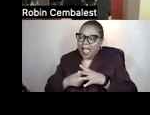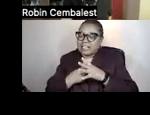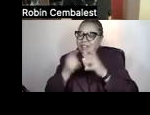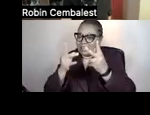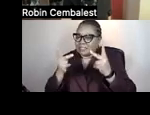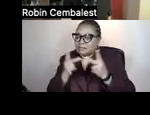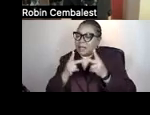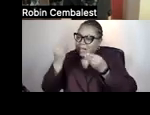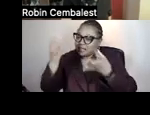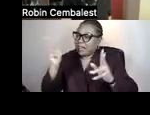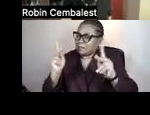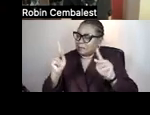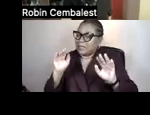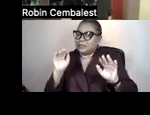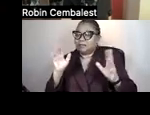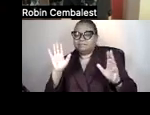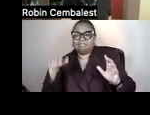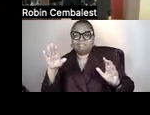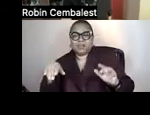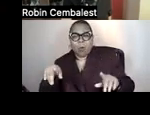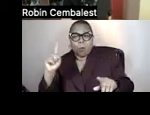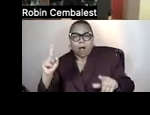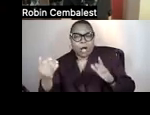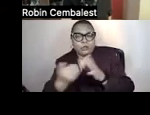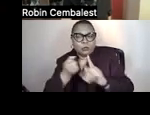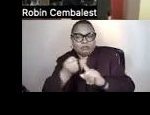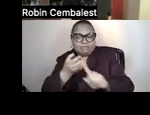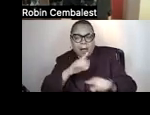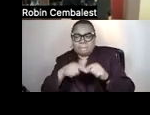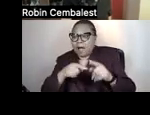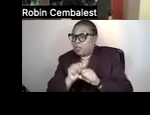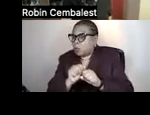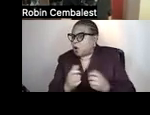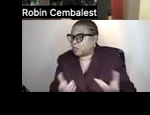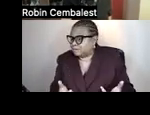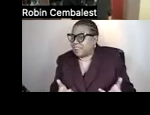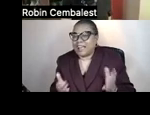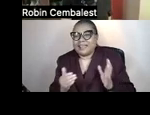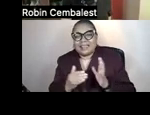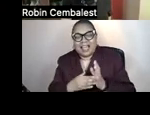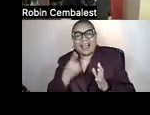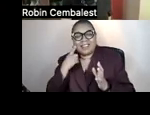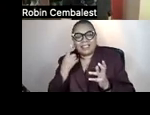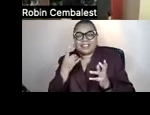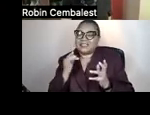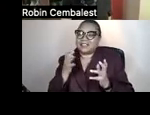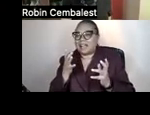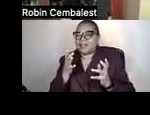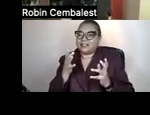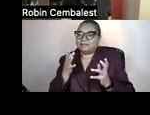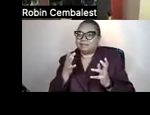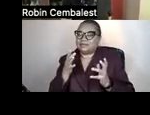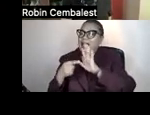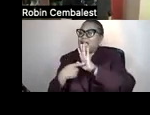space and telling people one new detail about the work. And again, I think that, it just kind of to illustrate